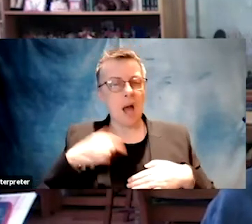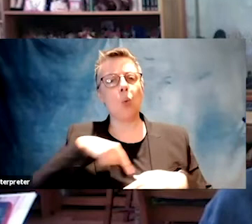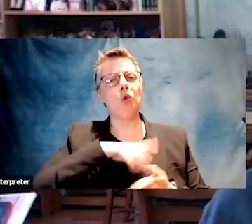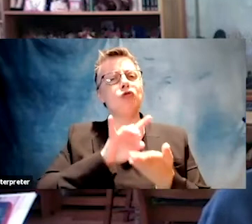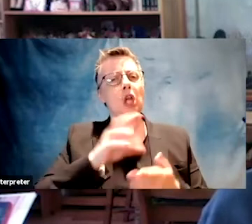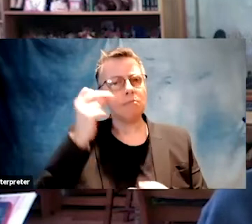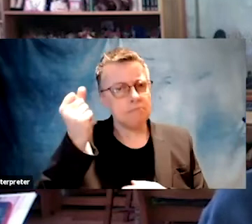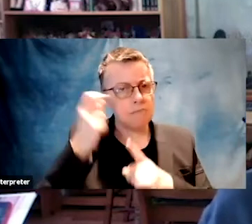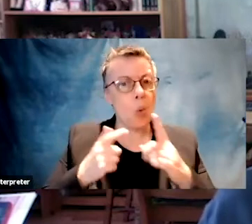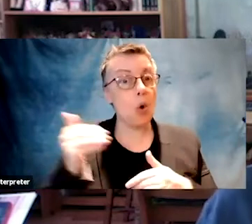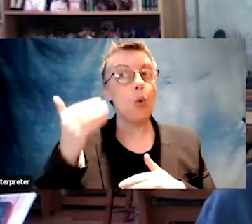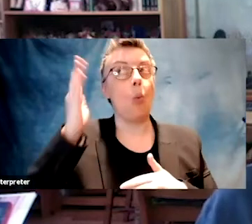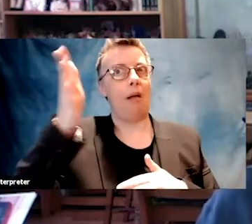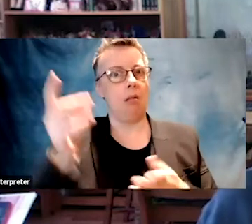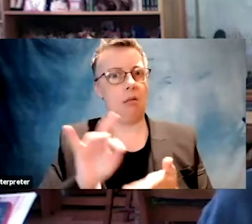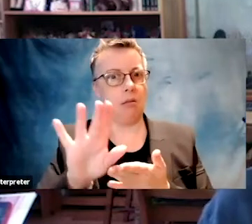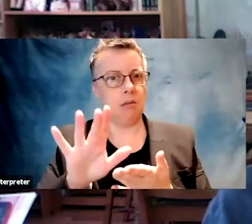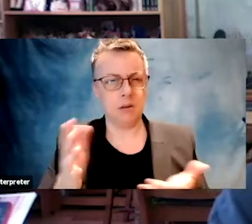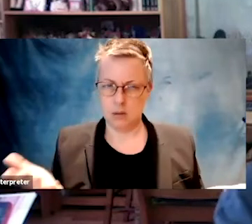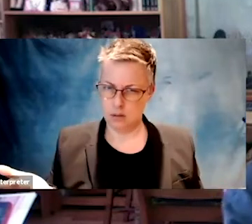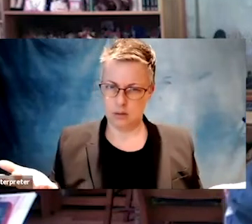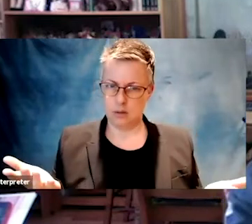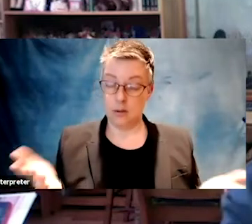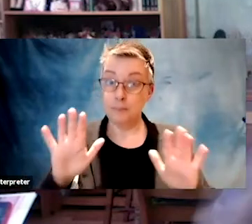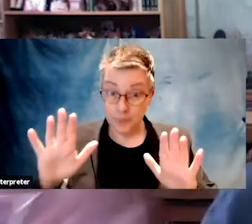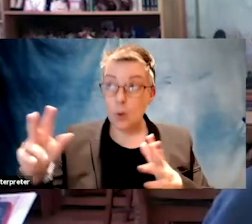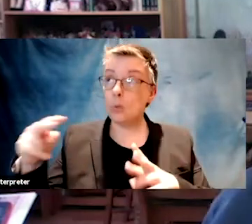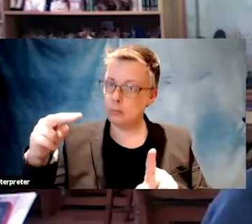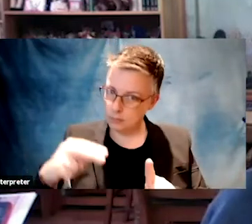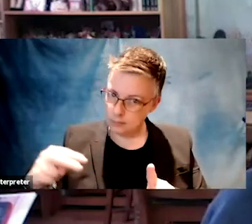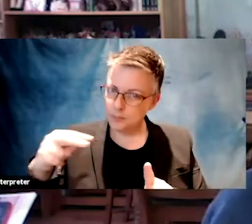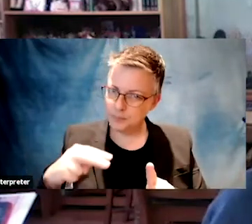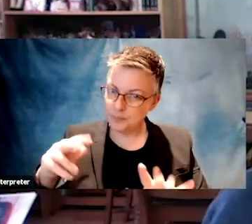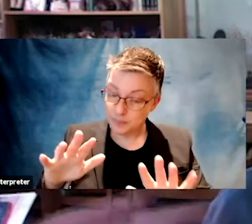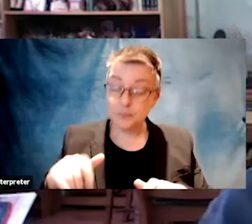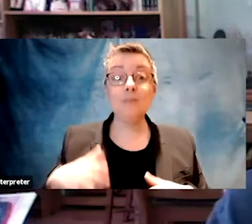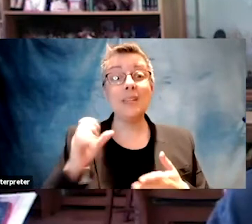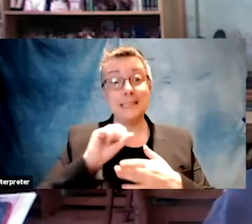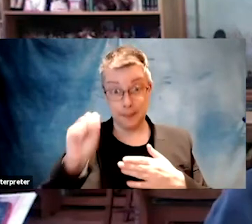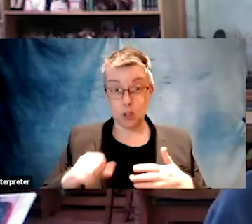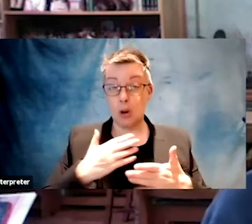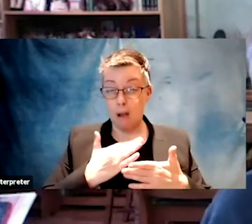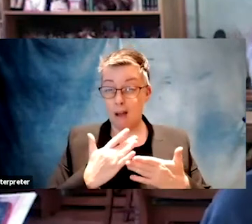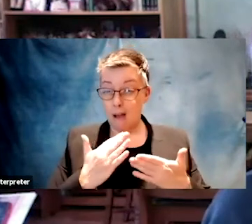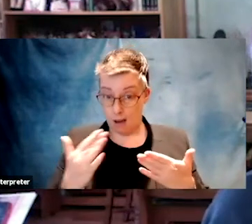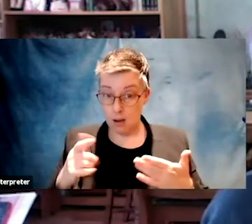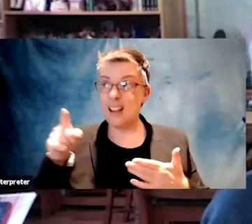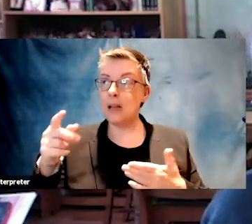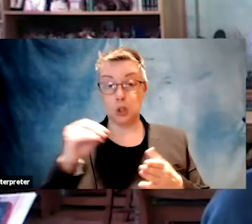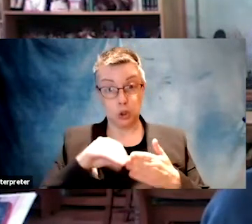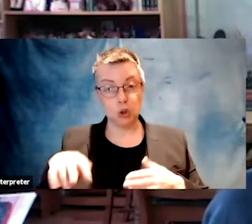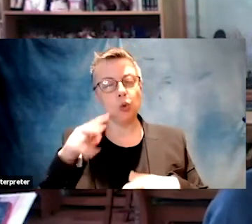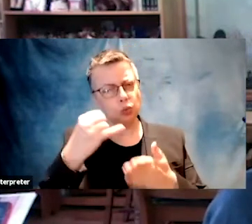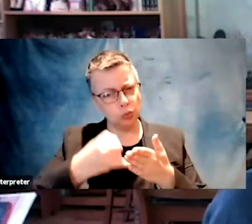immediately or potentially. And so as we're going across the semester, I'm having them then